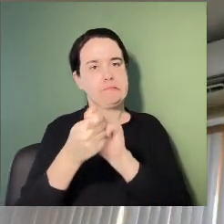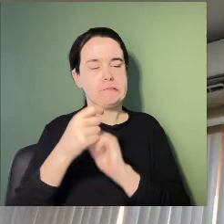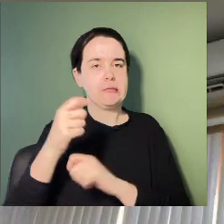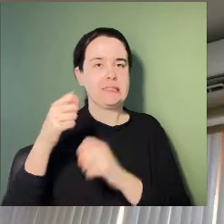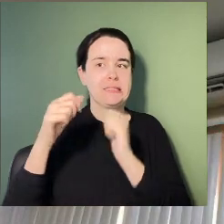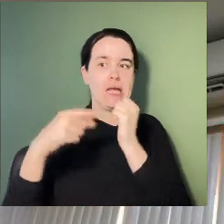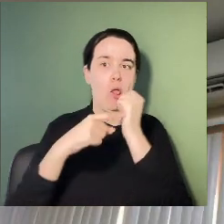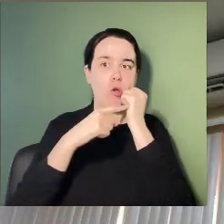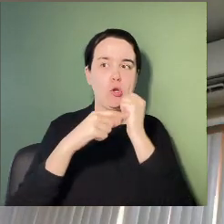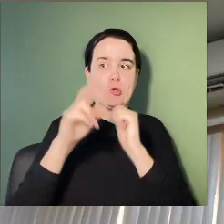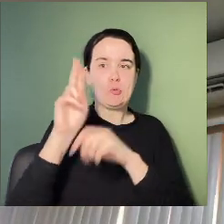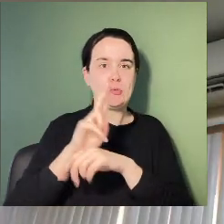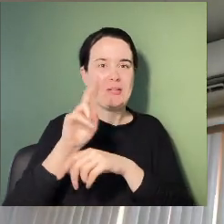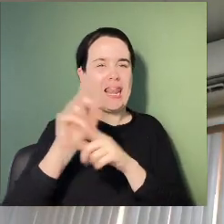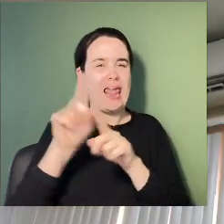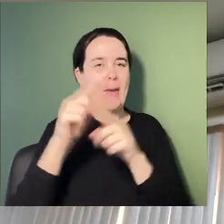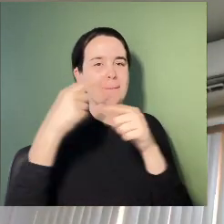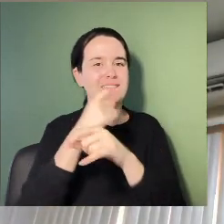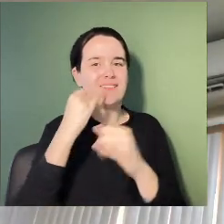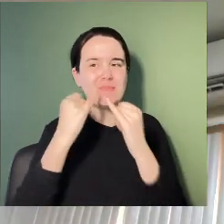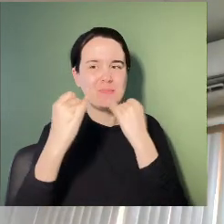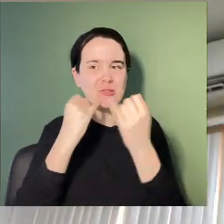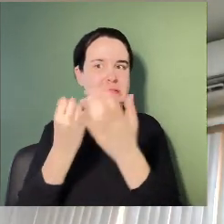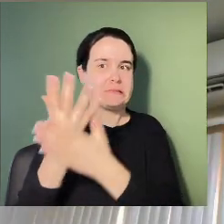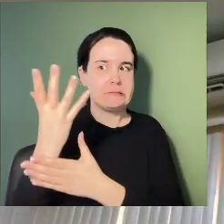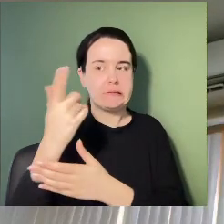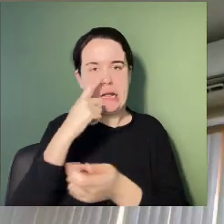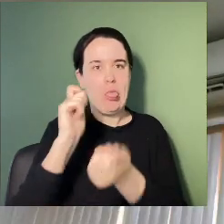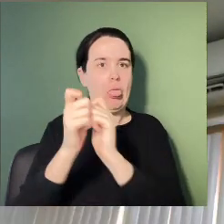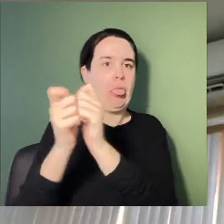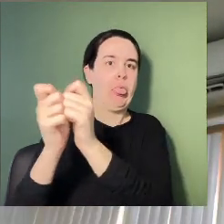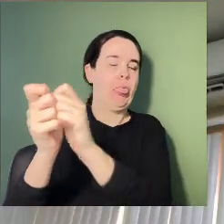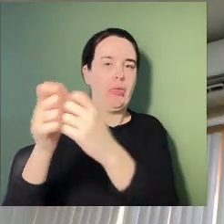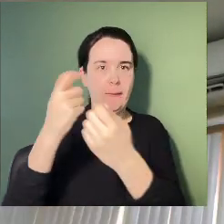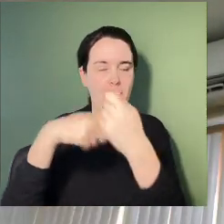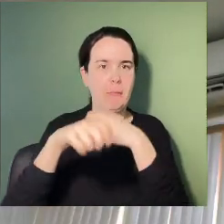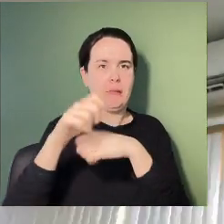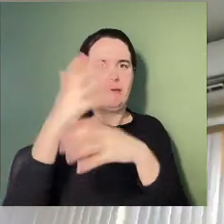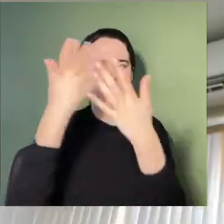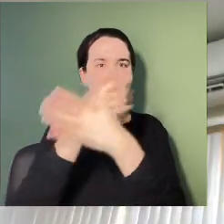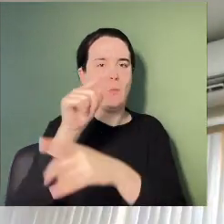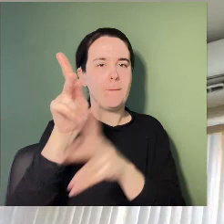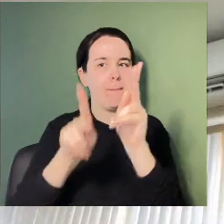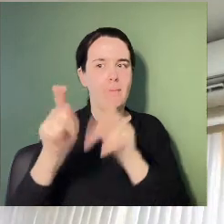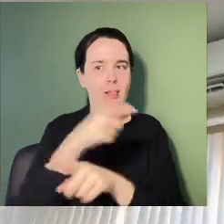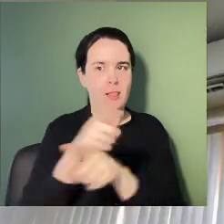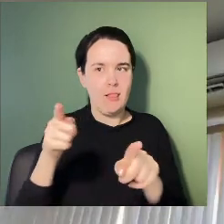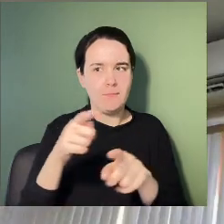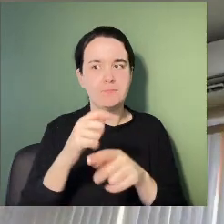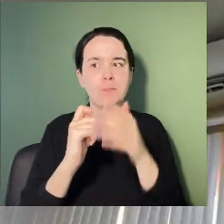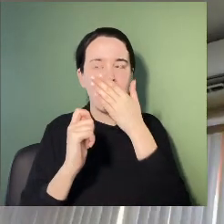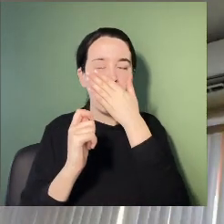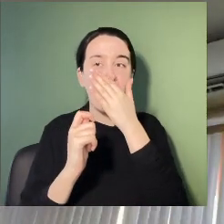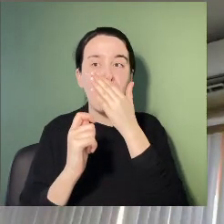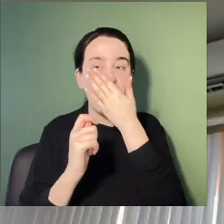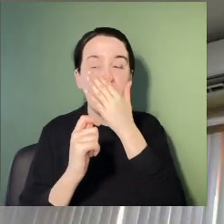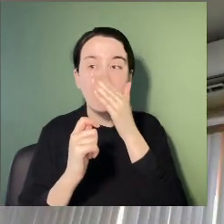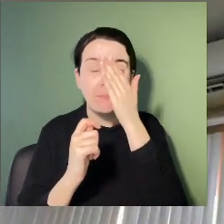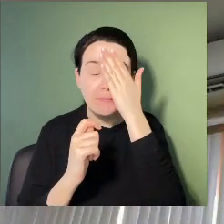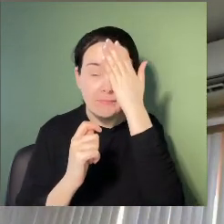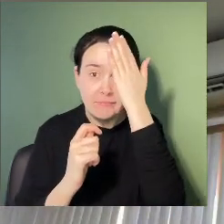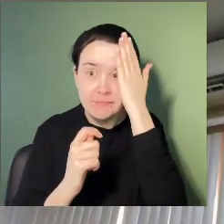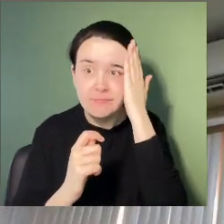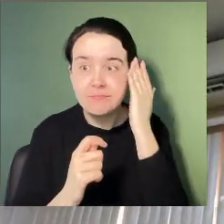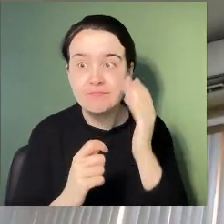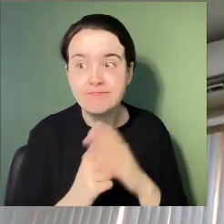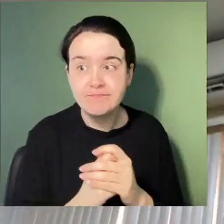and disinformation that can be disseminated. For example, with your deep fakes, digital technology that can